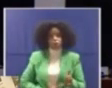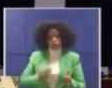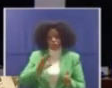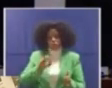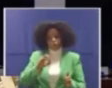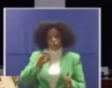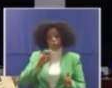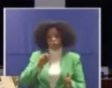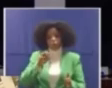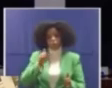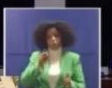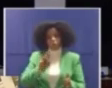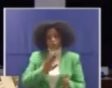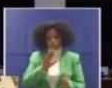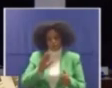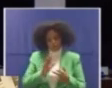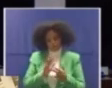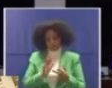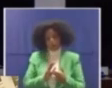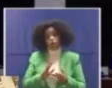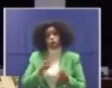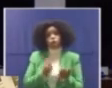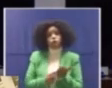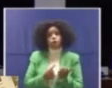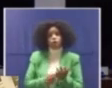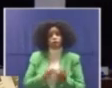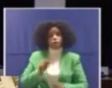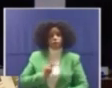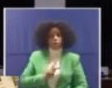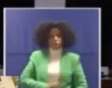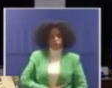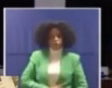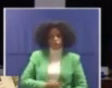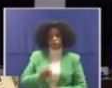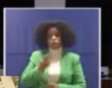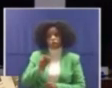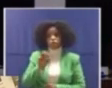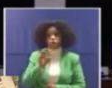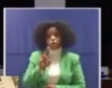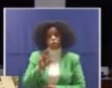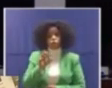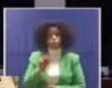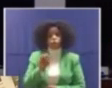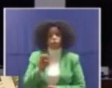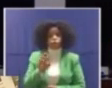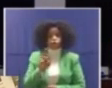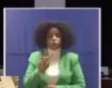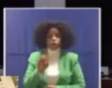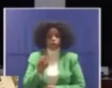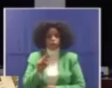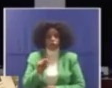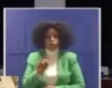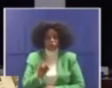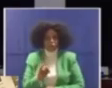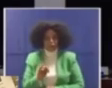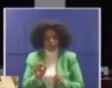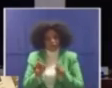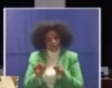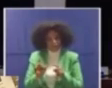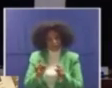President Yoweri Museveni. This culminated in the signing of what became known as